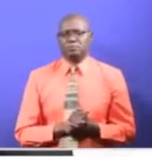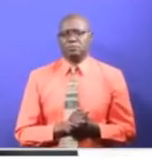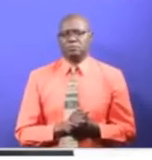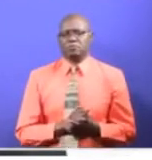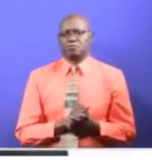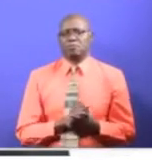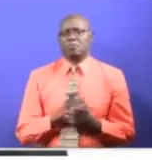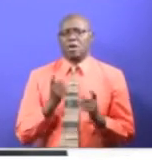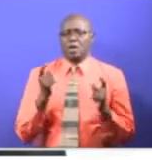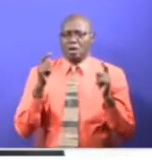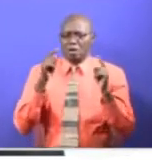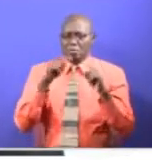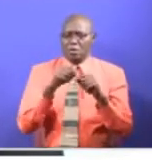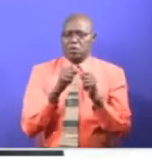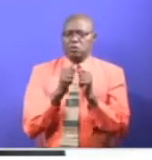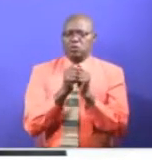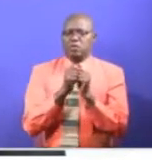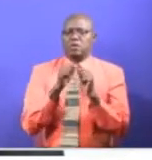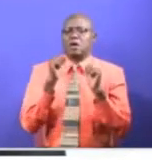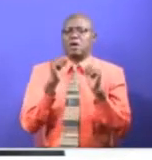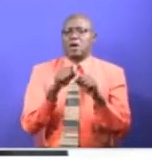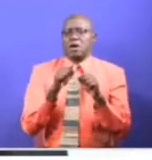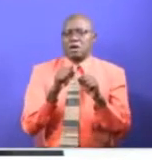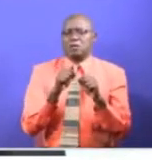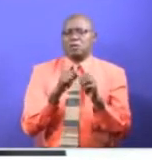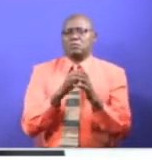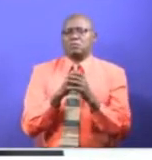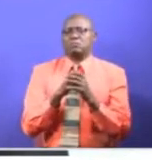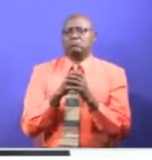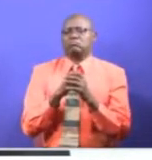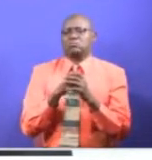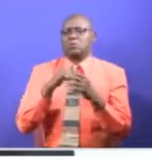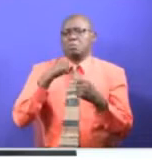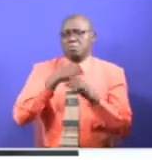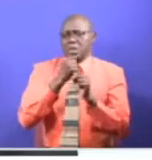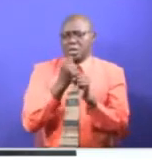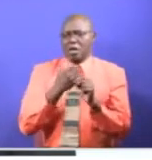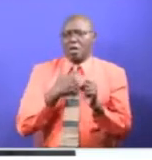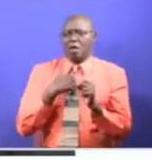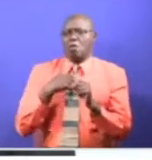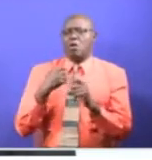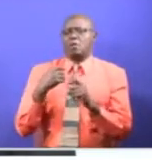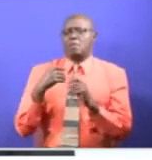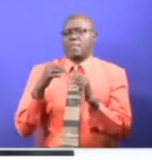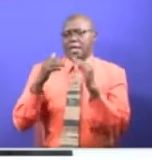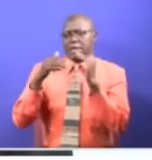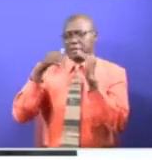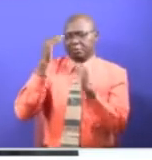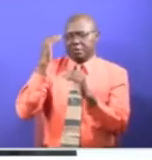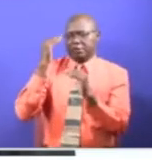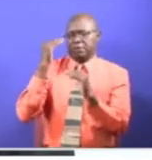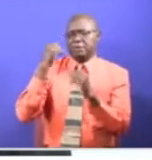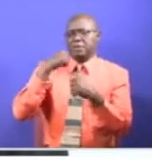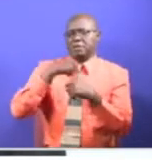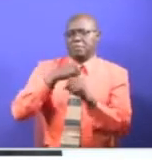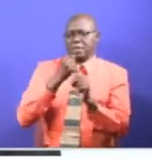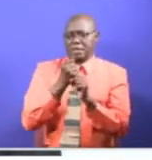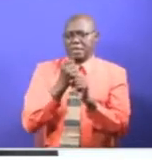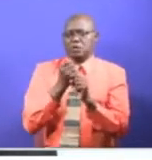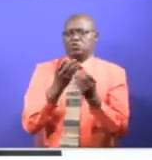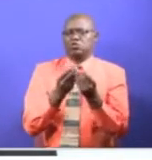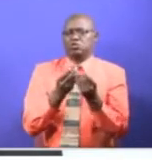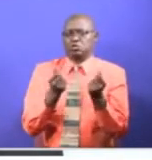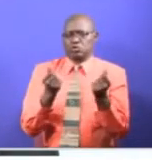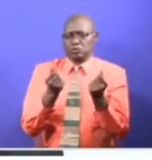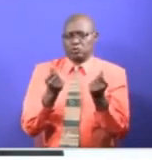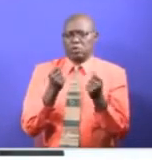Coming together, we can leverage our expertise and create solutions that make